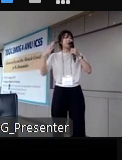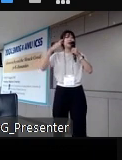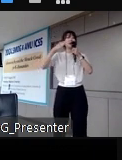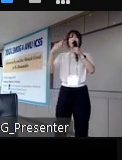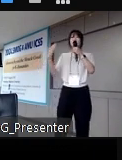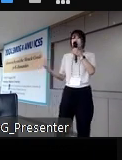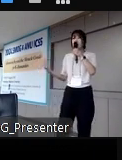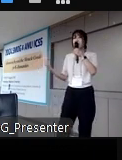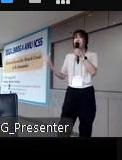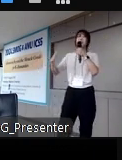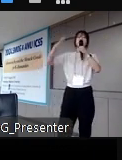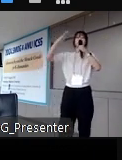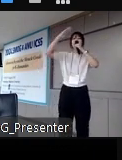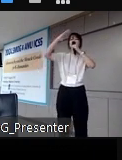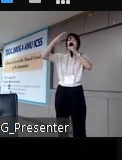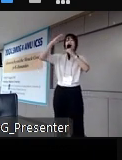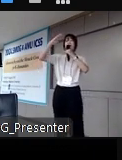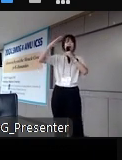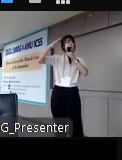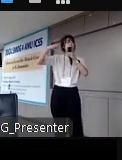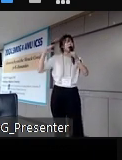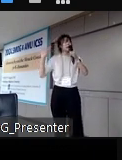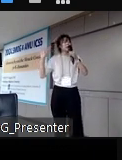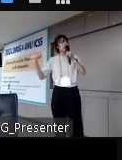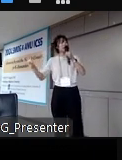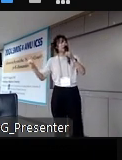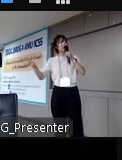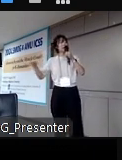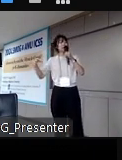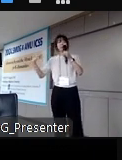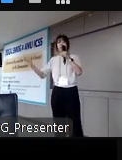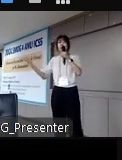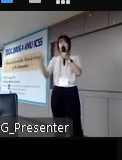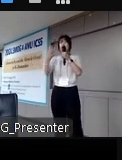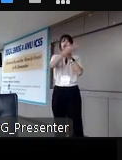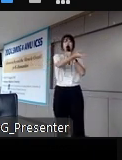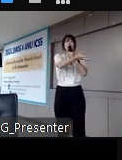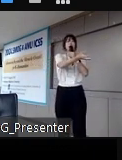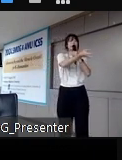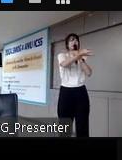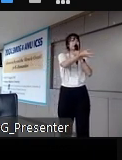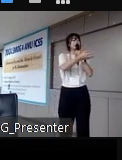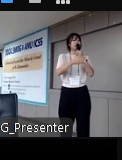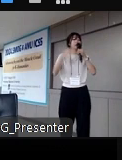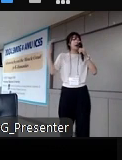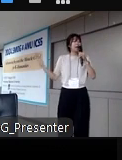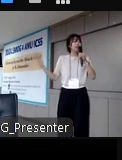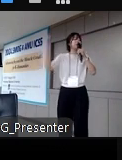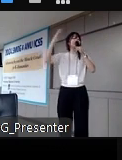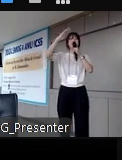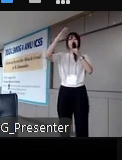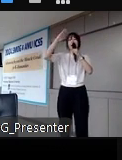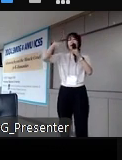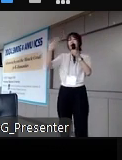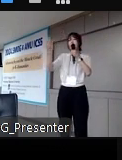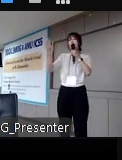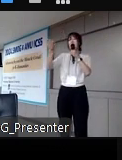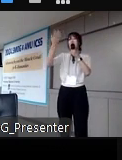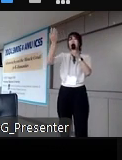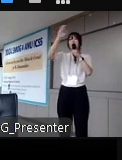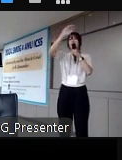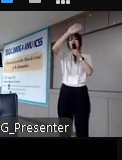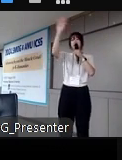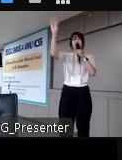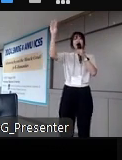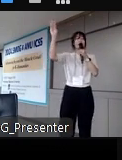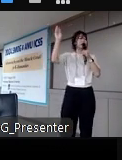composition across modalities. You can't just have a tree where one node is spoken and the other node is gestural and simply combine it and come